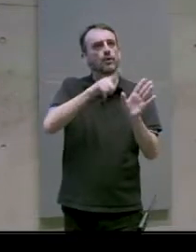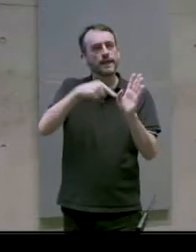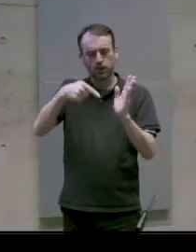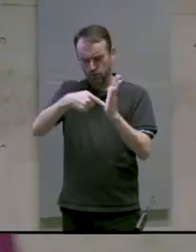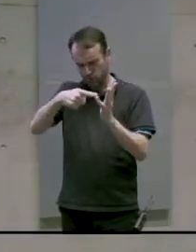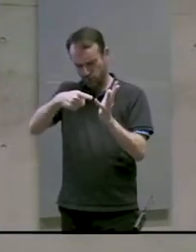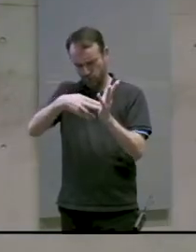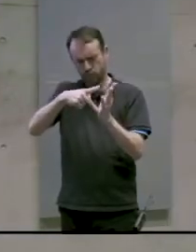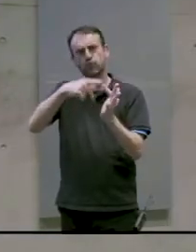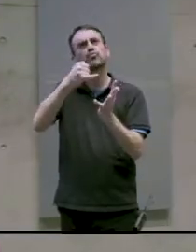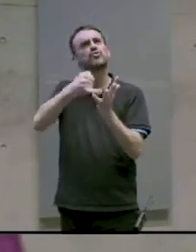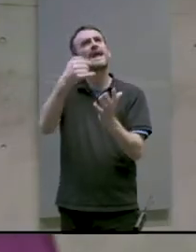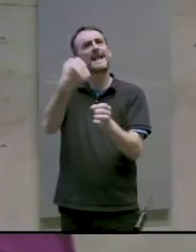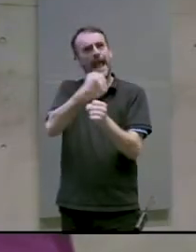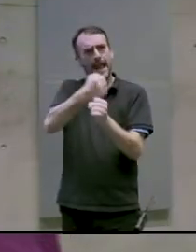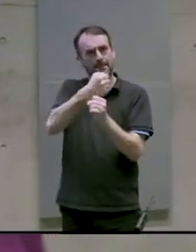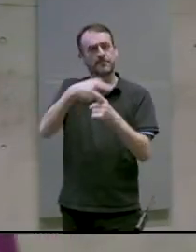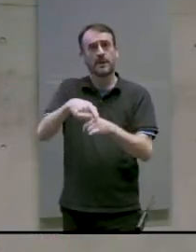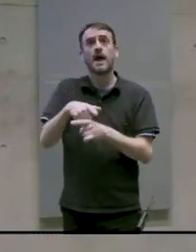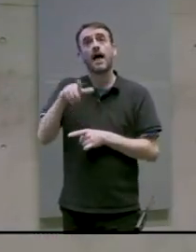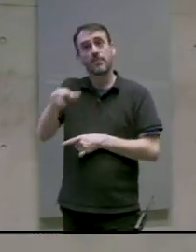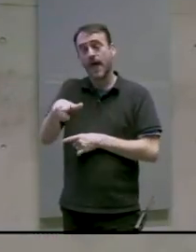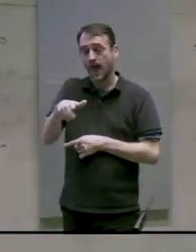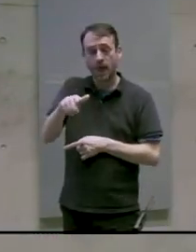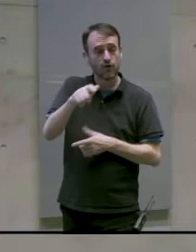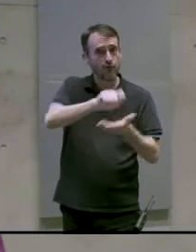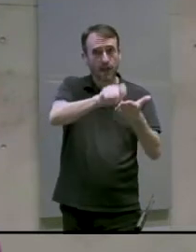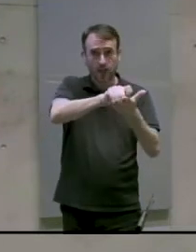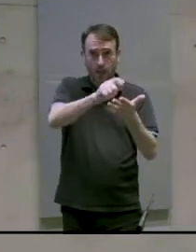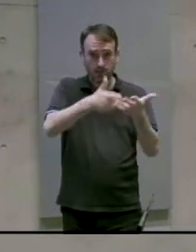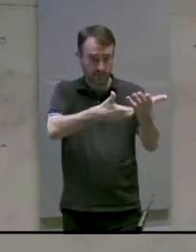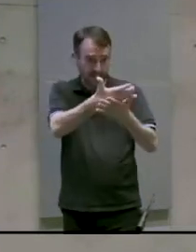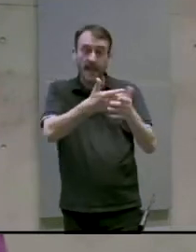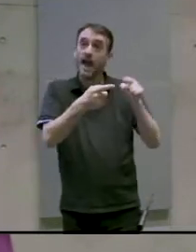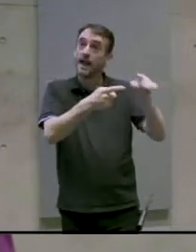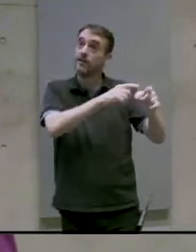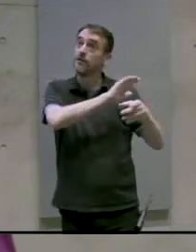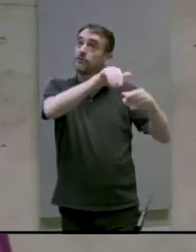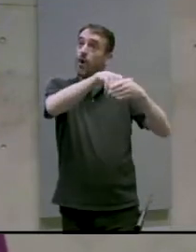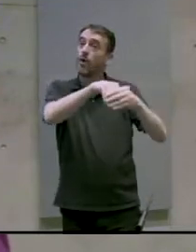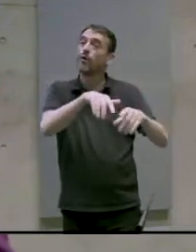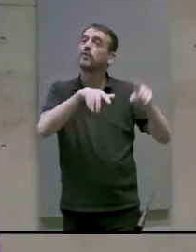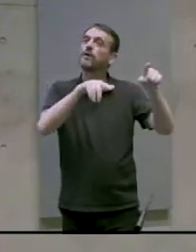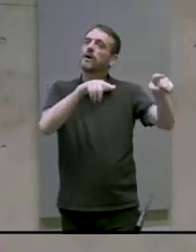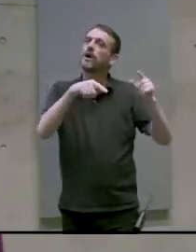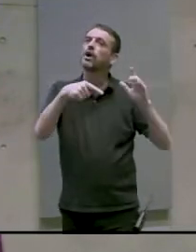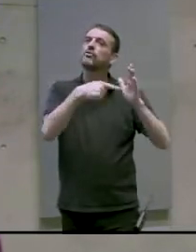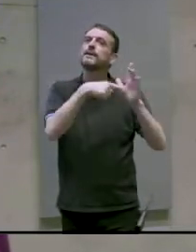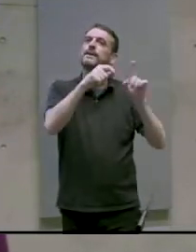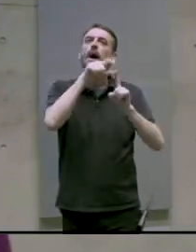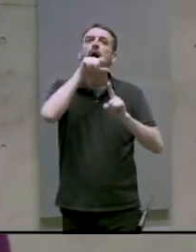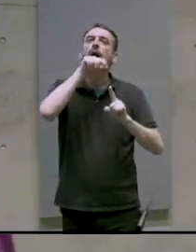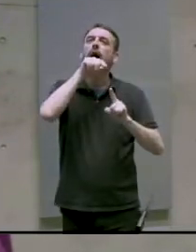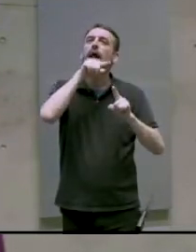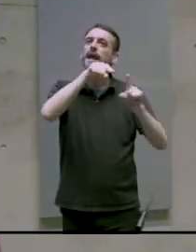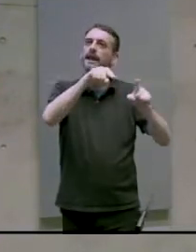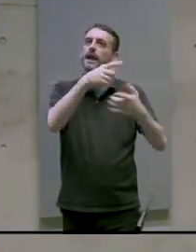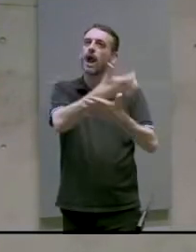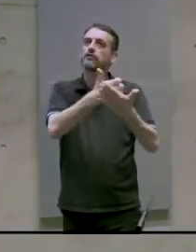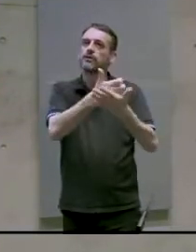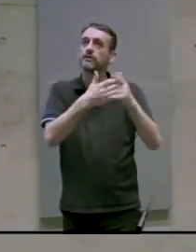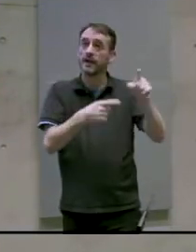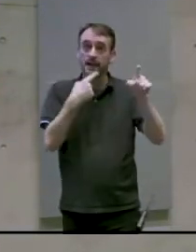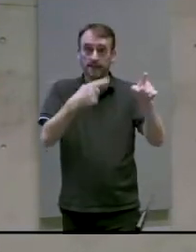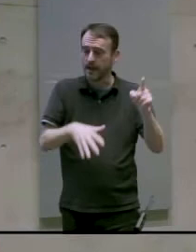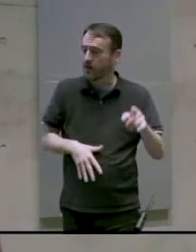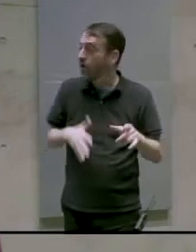for Looney Tunes, and he was talking about the fact that he wrote all the Tweety Pies, and he said, in 5 minutes, you've got to get